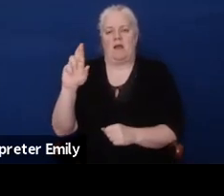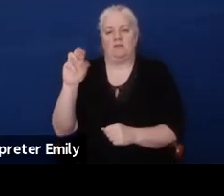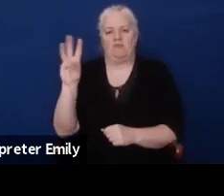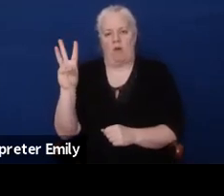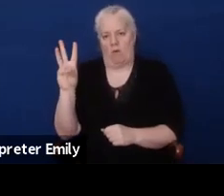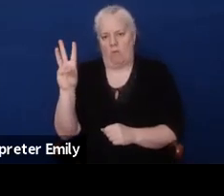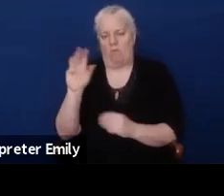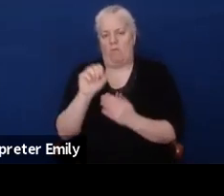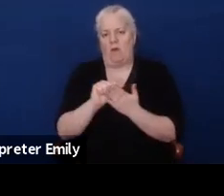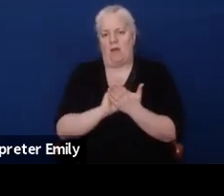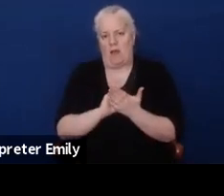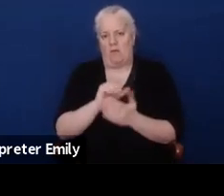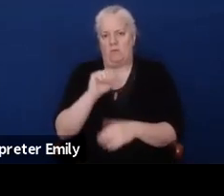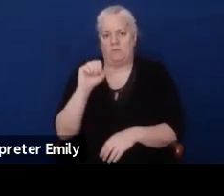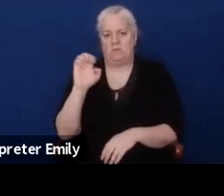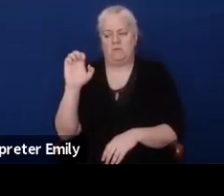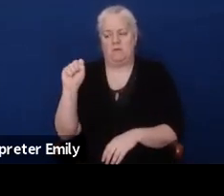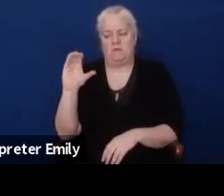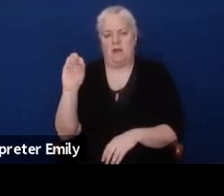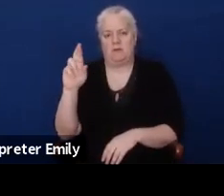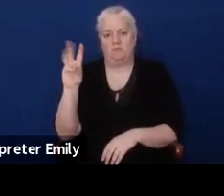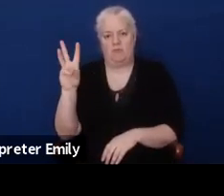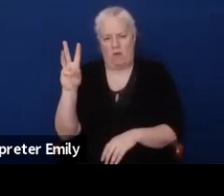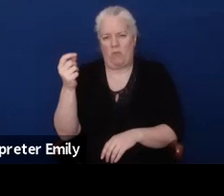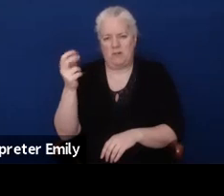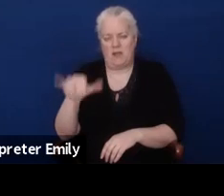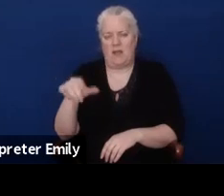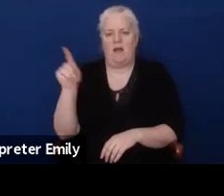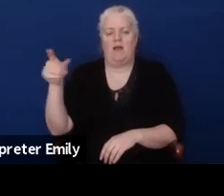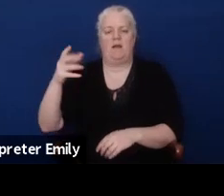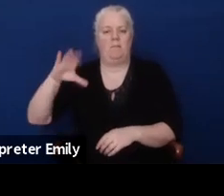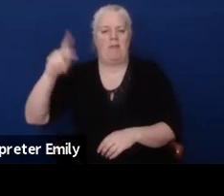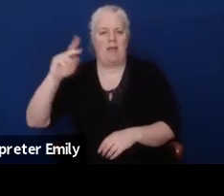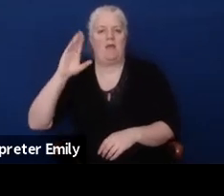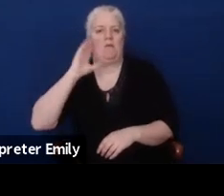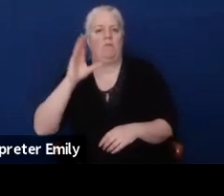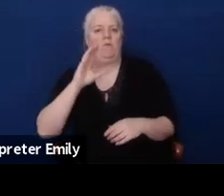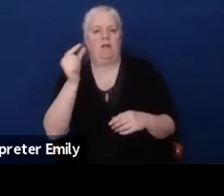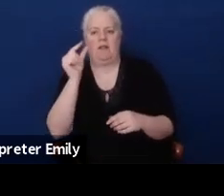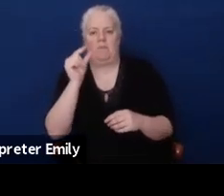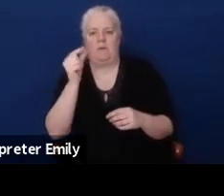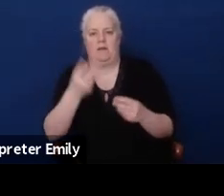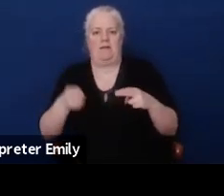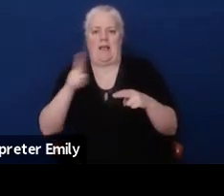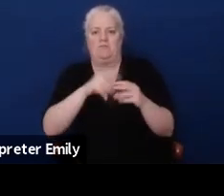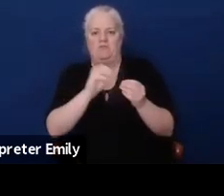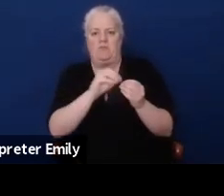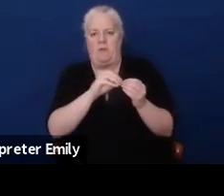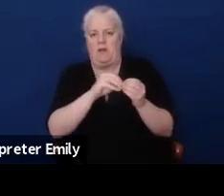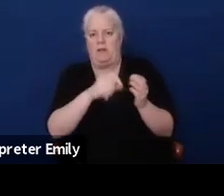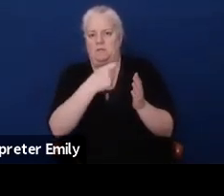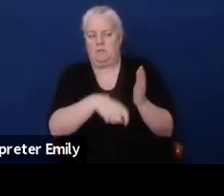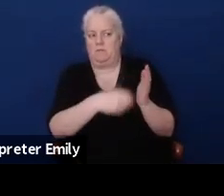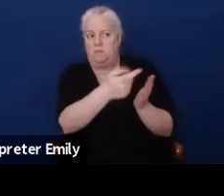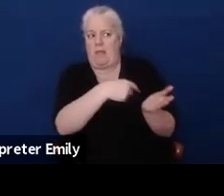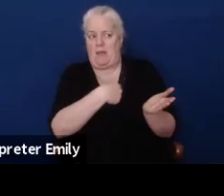actually extra money that the bank puts in an account to pay for taxes and insurances.